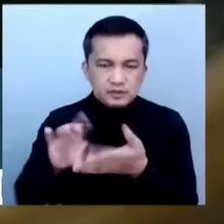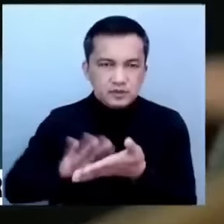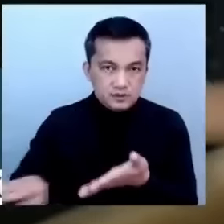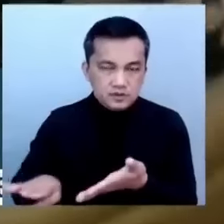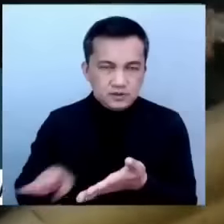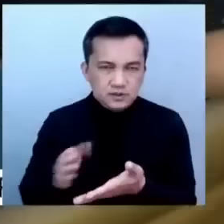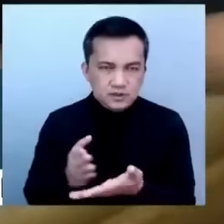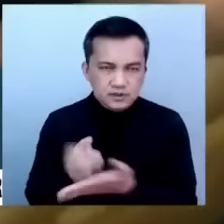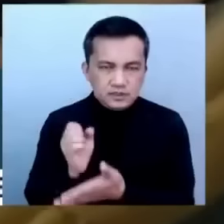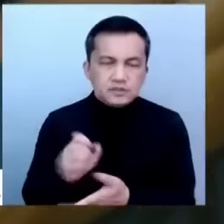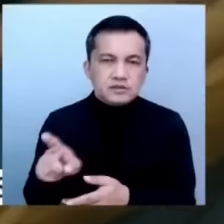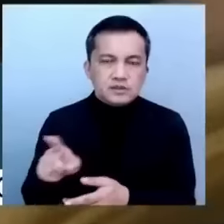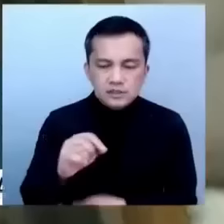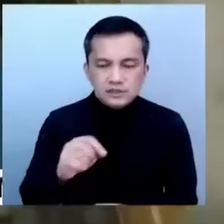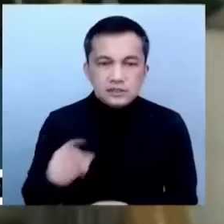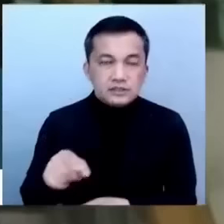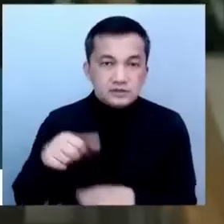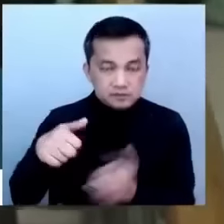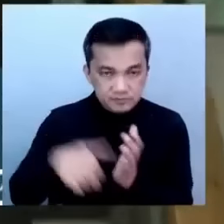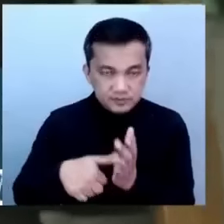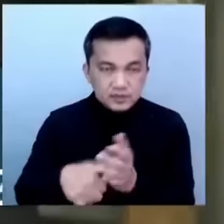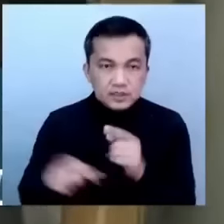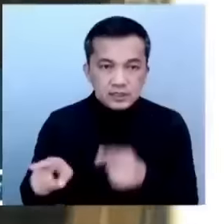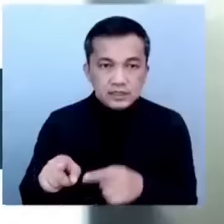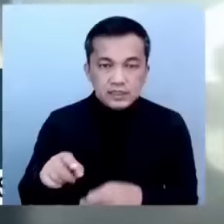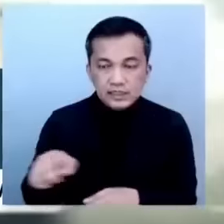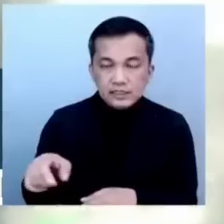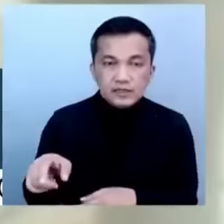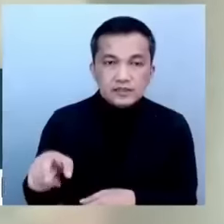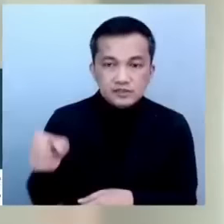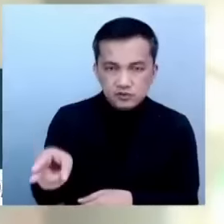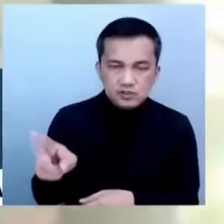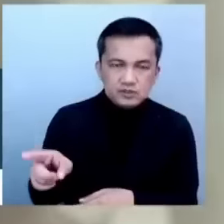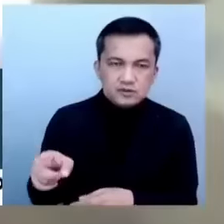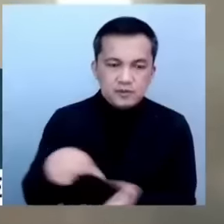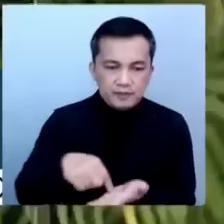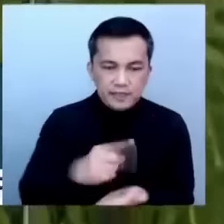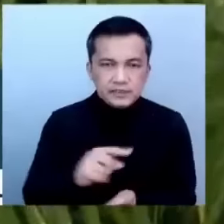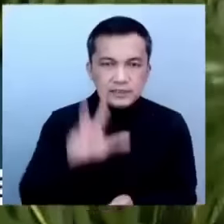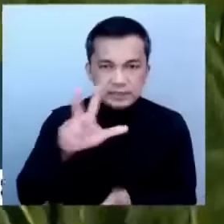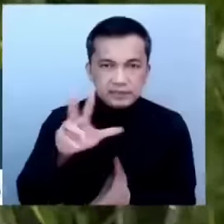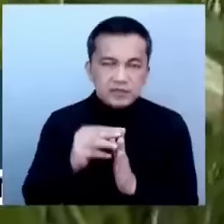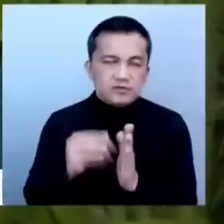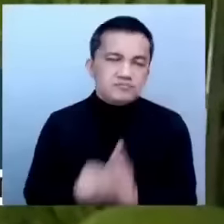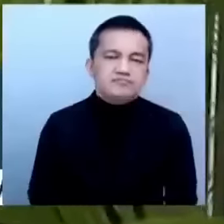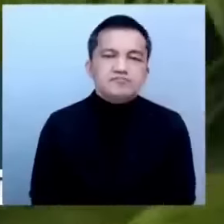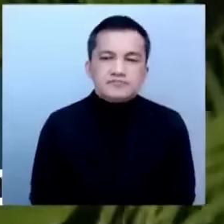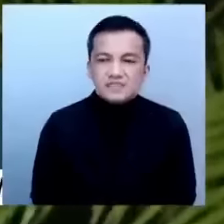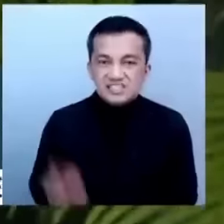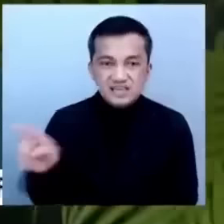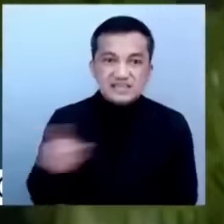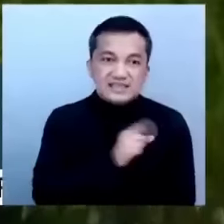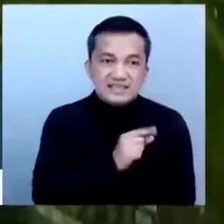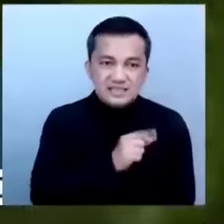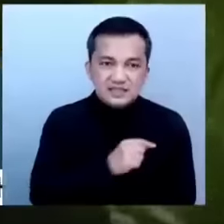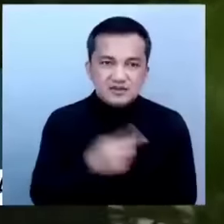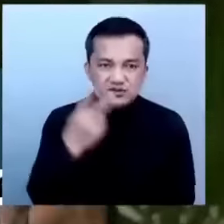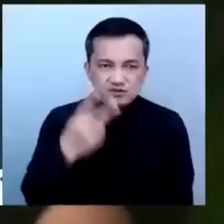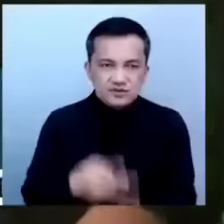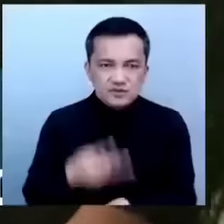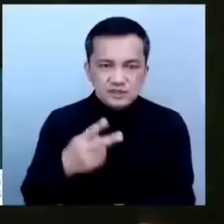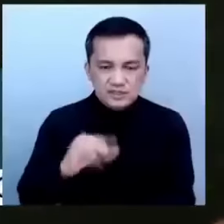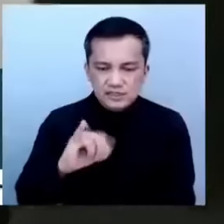of suffrage. Estrada is also ordered to pay a fine of 3 million pesos. The lawmaker is also guilty of two counts of indirect